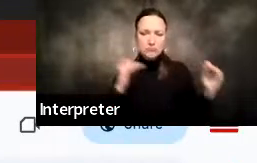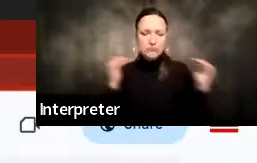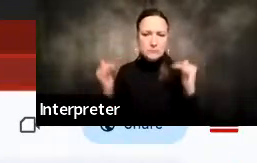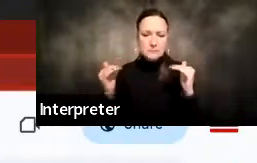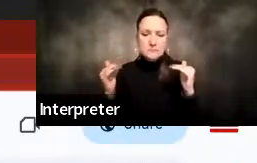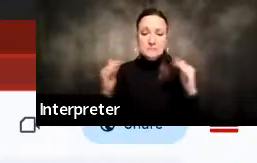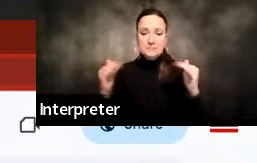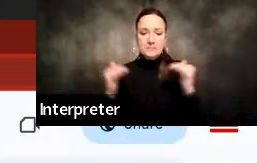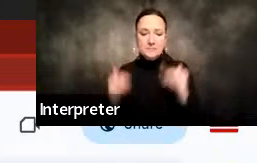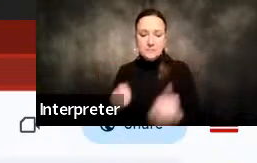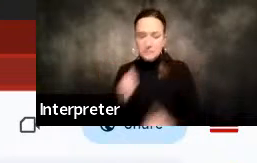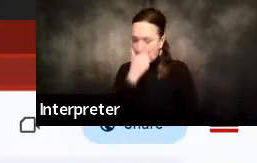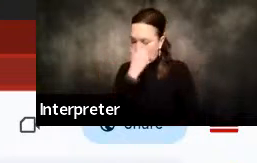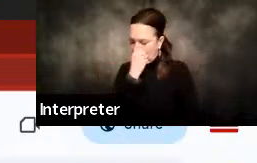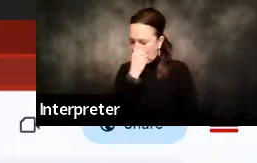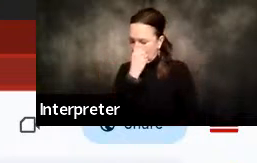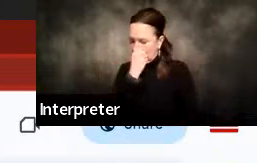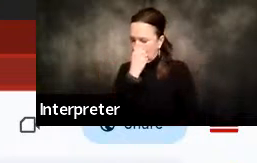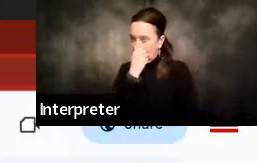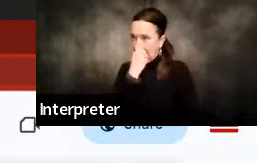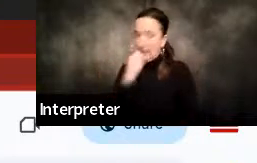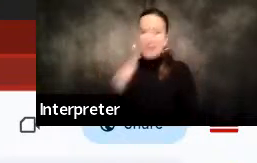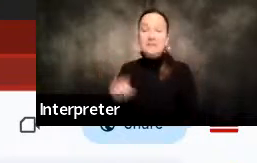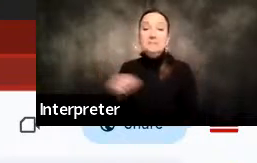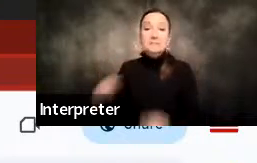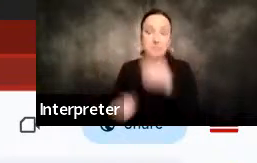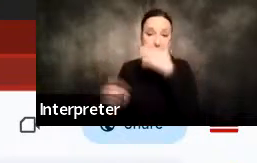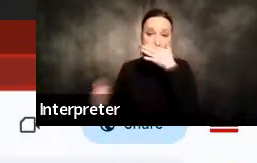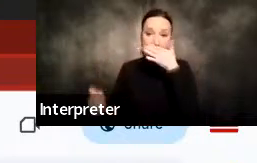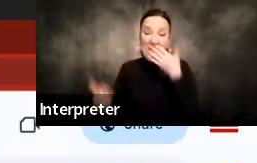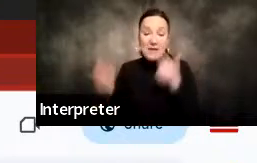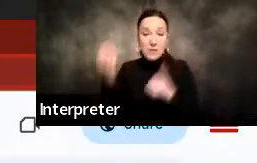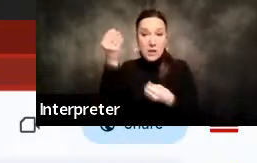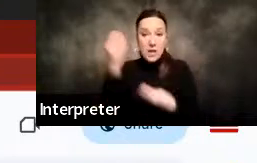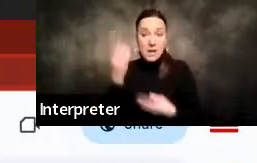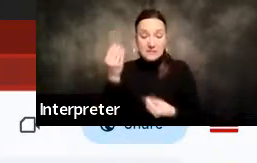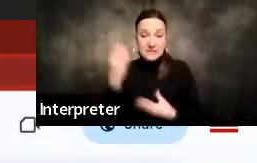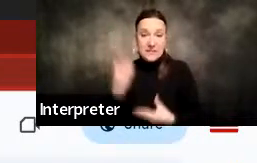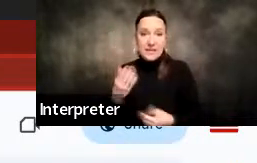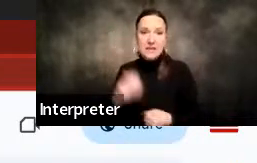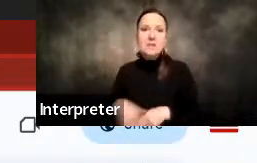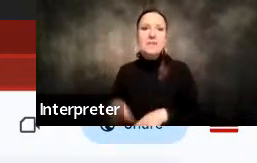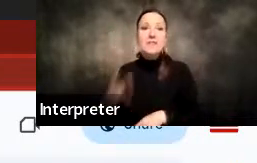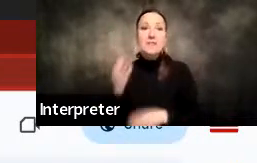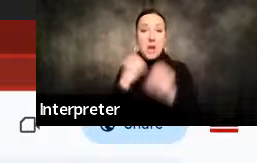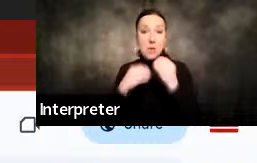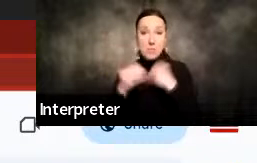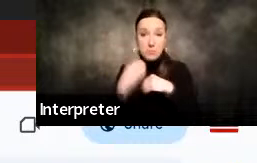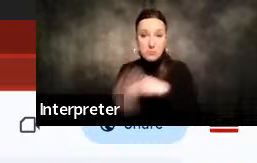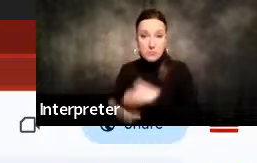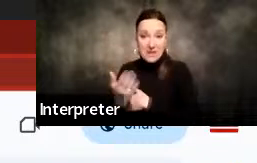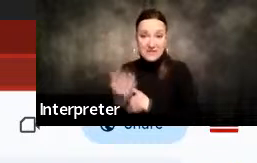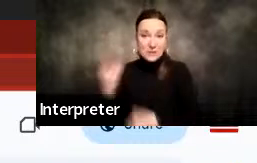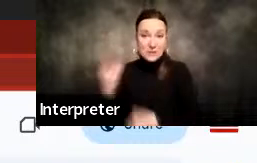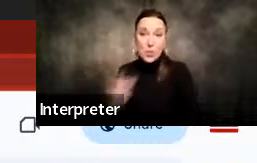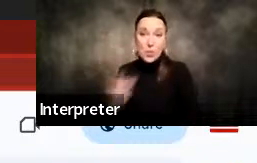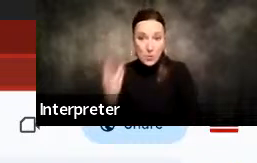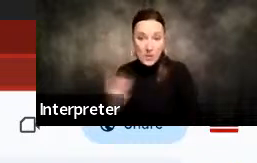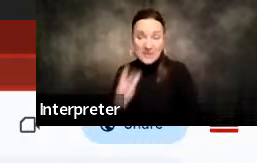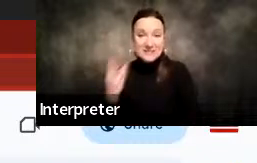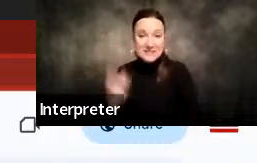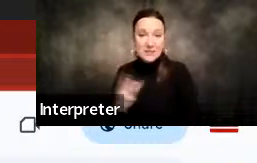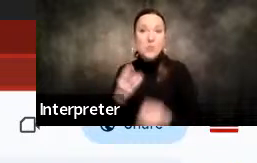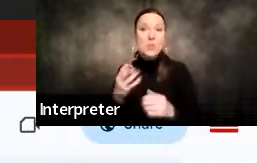As far as other updates that we have, the council member will have a breakfast on Wednesday. So it would be a breakfast with the